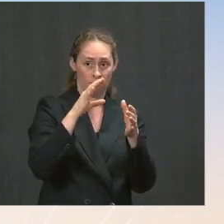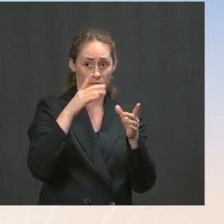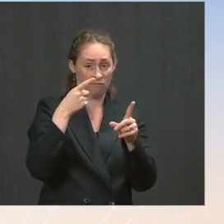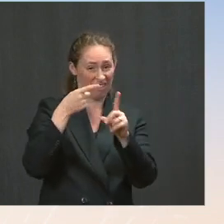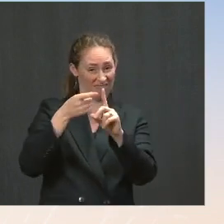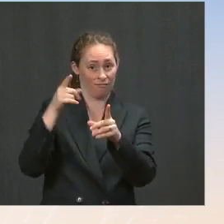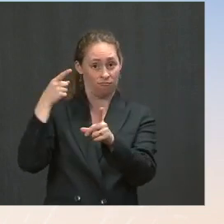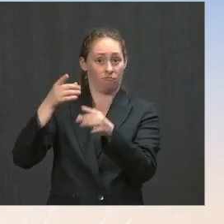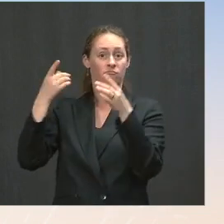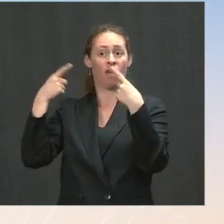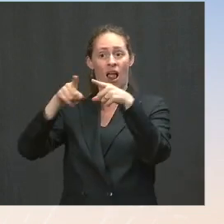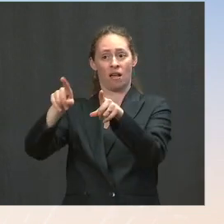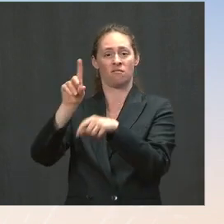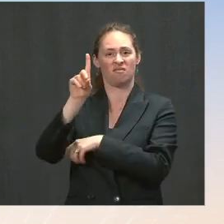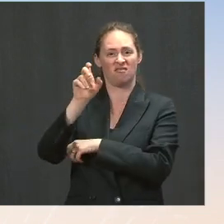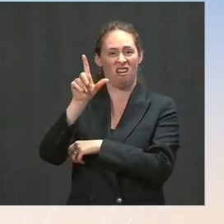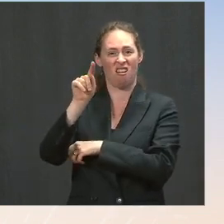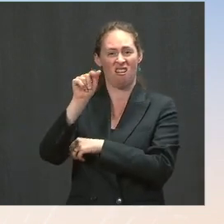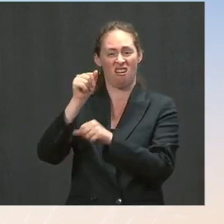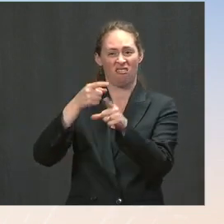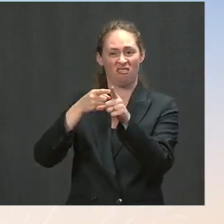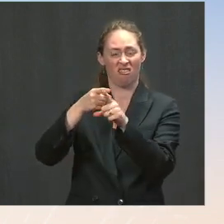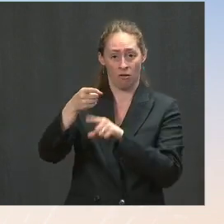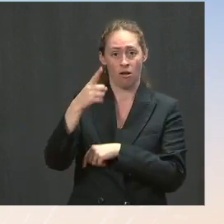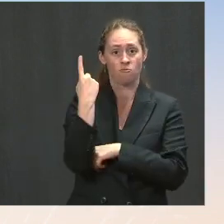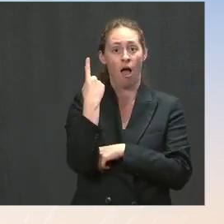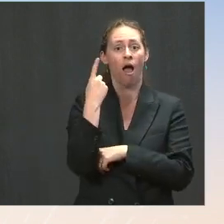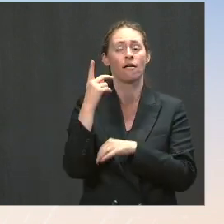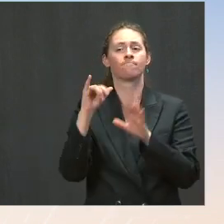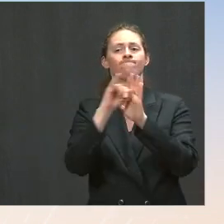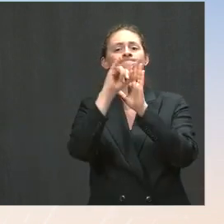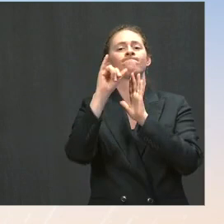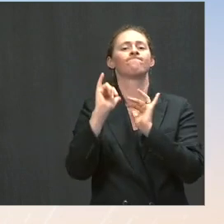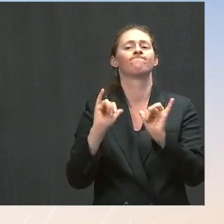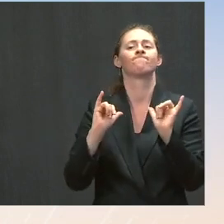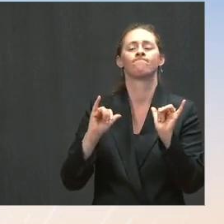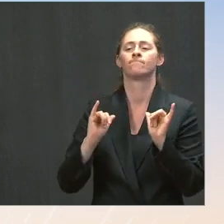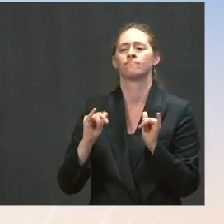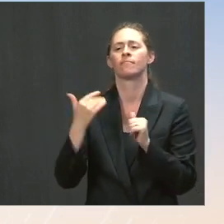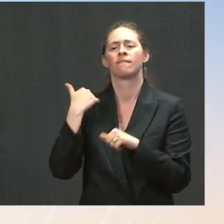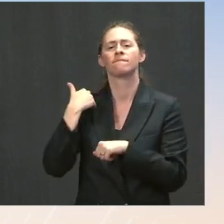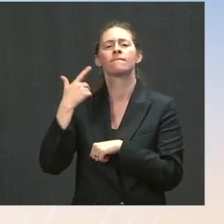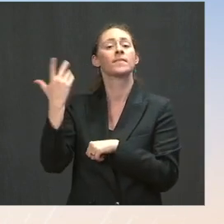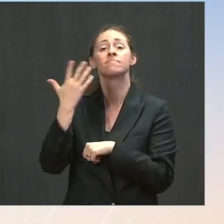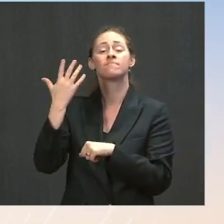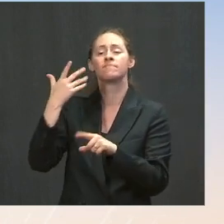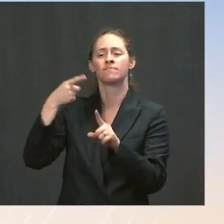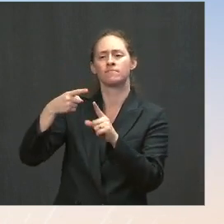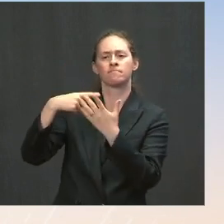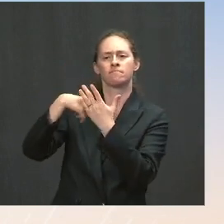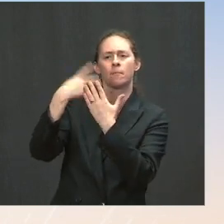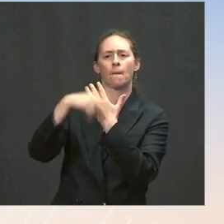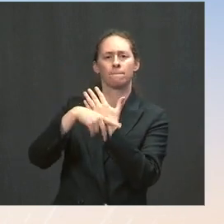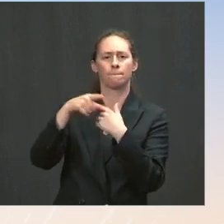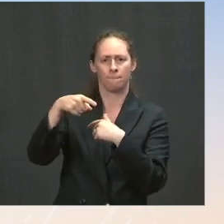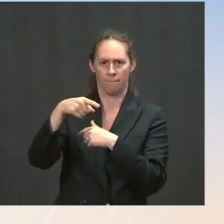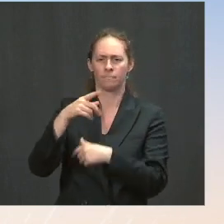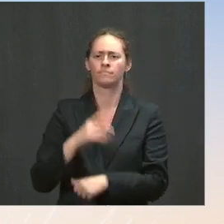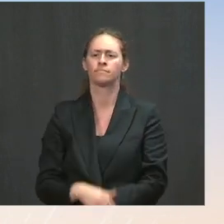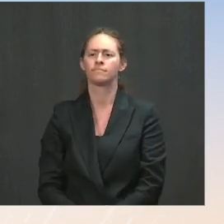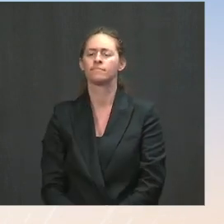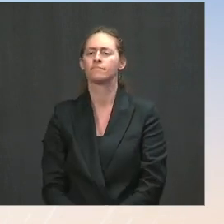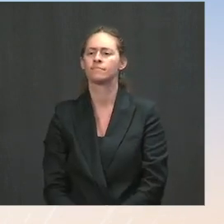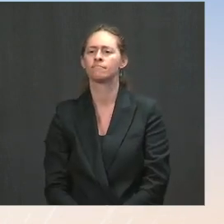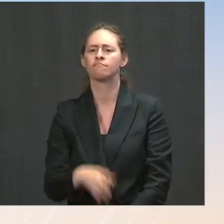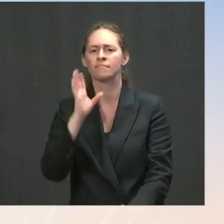at is that we have programs in place that are meant to be implemented over the course of time to ensure that Americans are